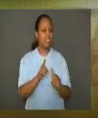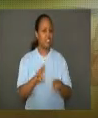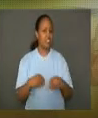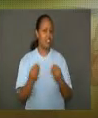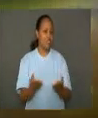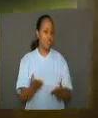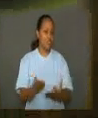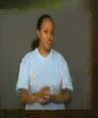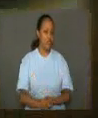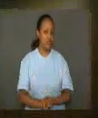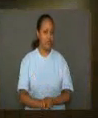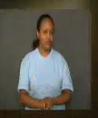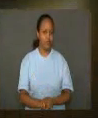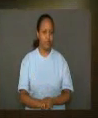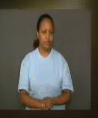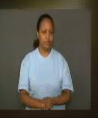questions.